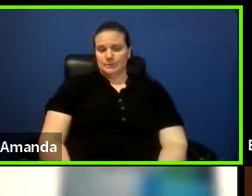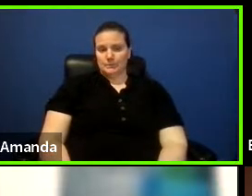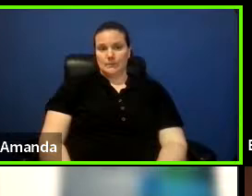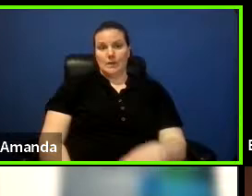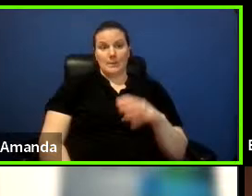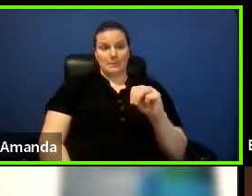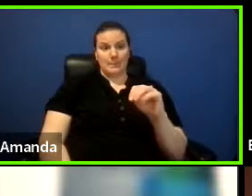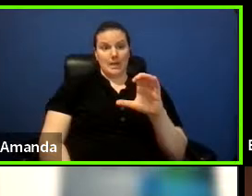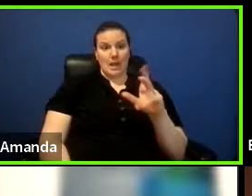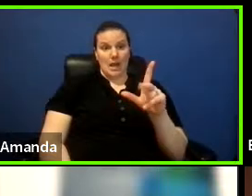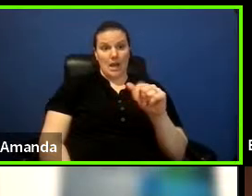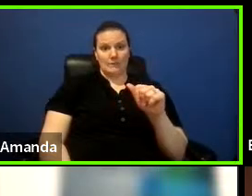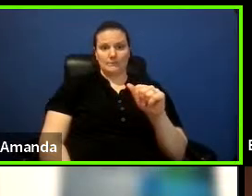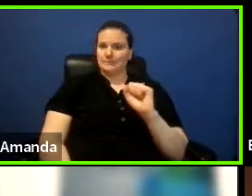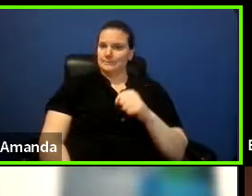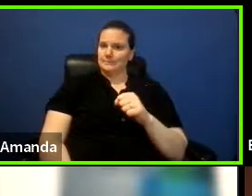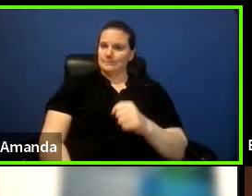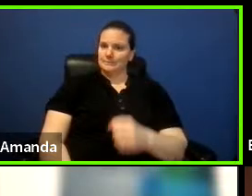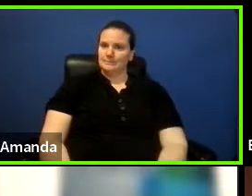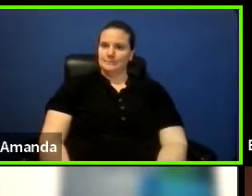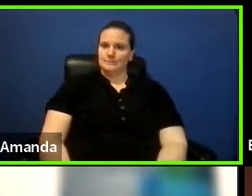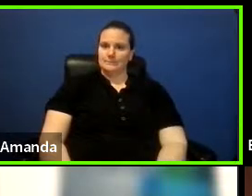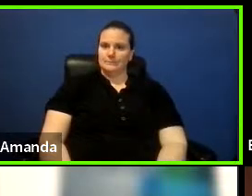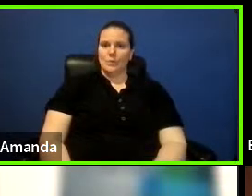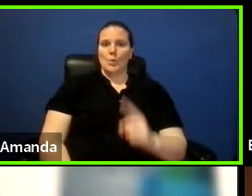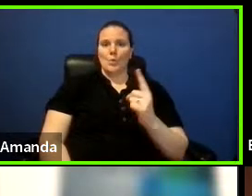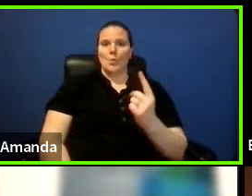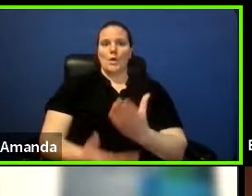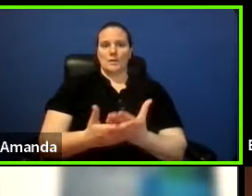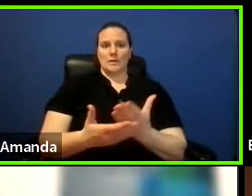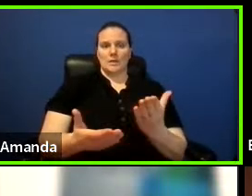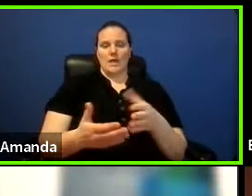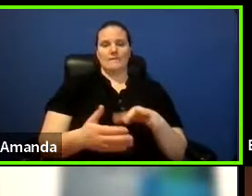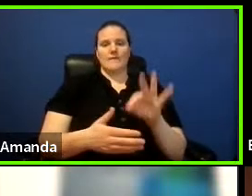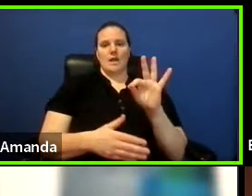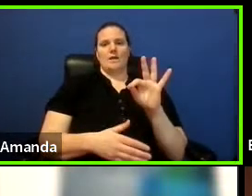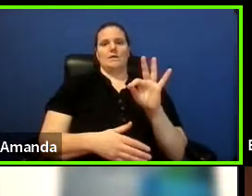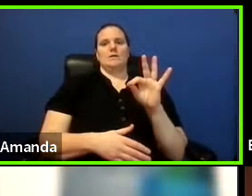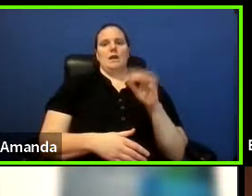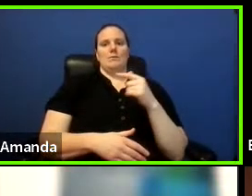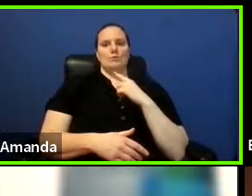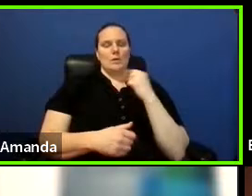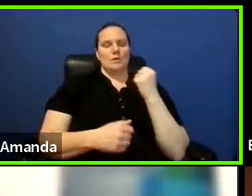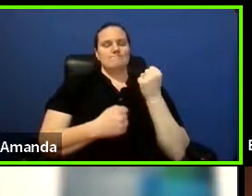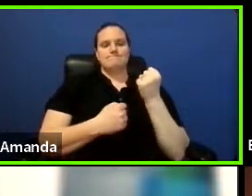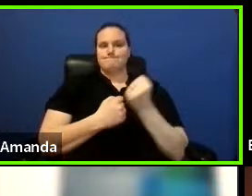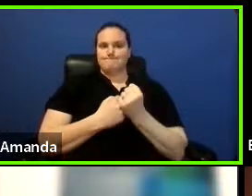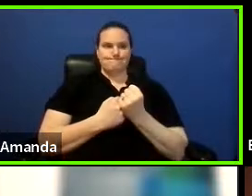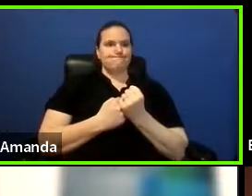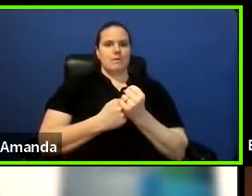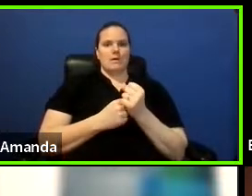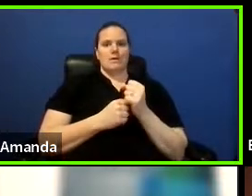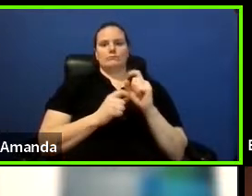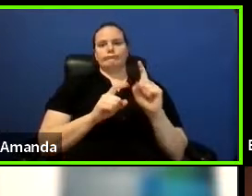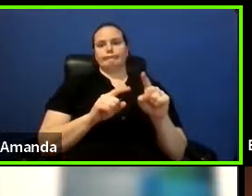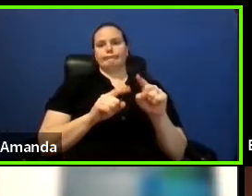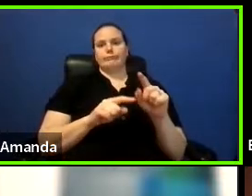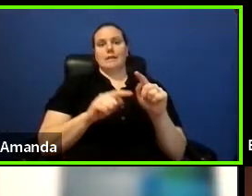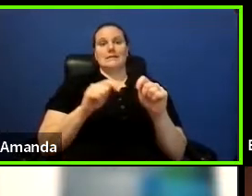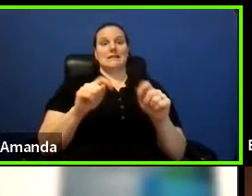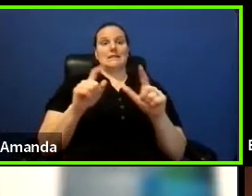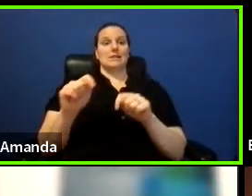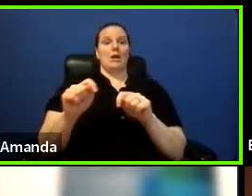Michaela? Yeah. One thing that I find that I'm just like a really big fan of as someone who frequents TikTok